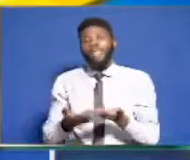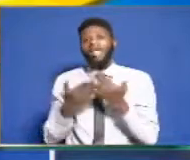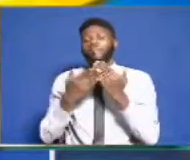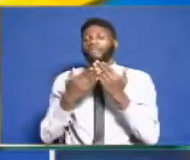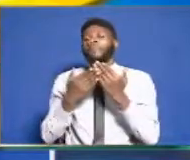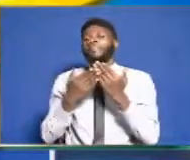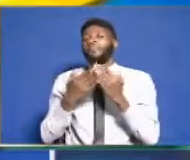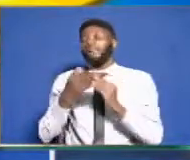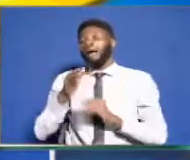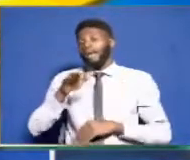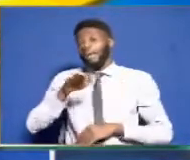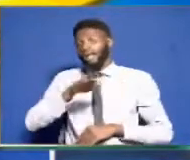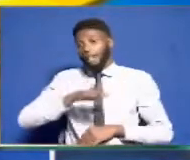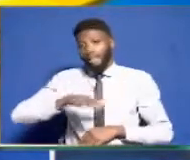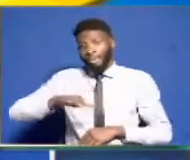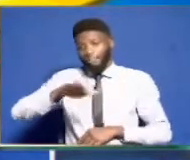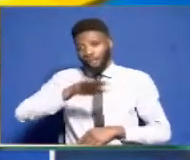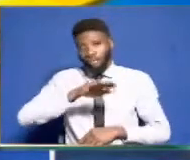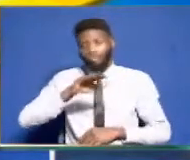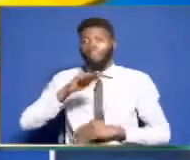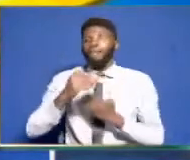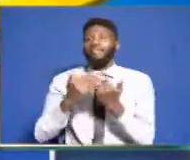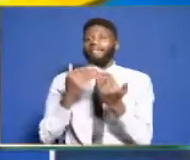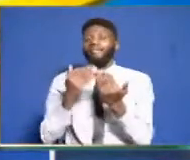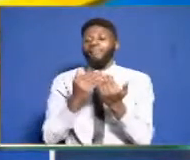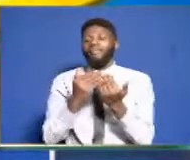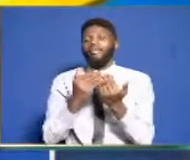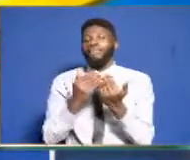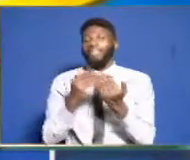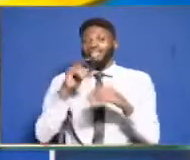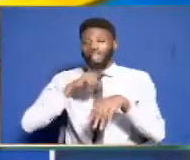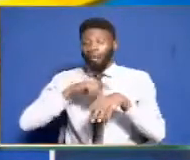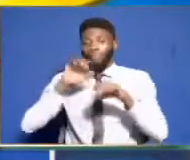tree planting initiative as the world marks